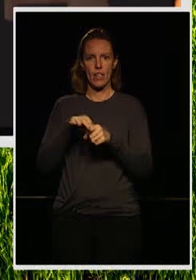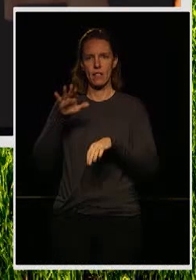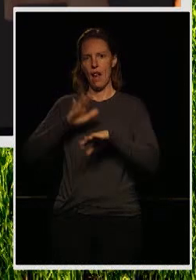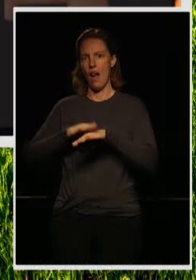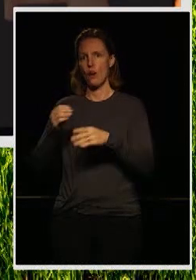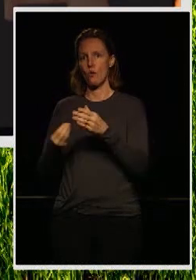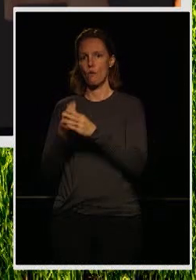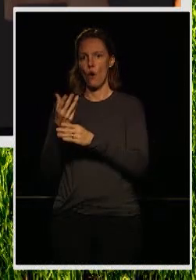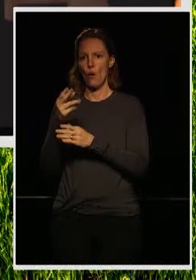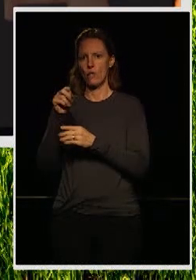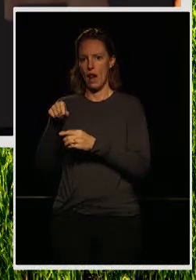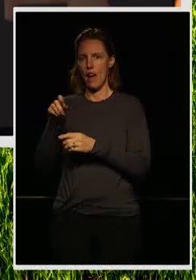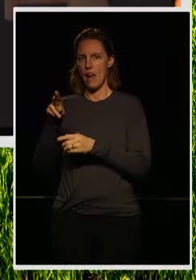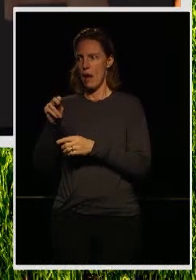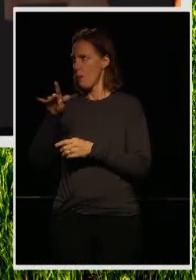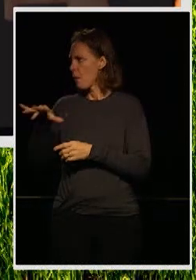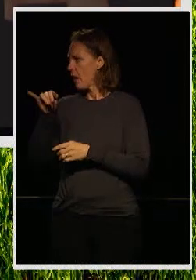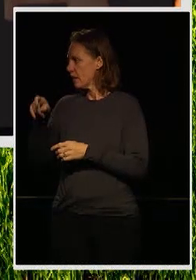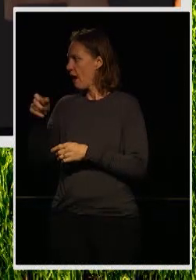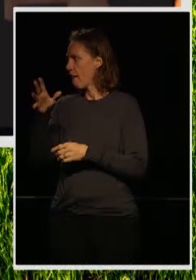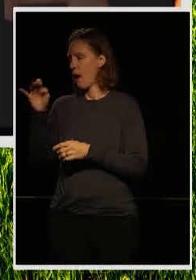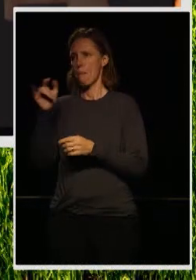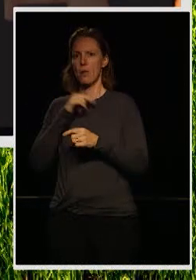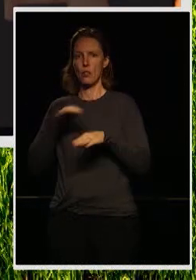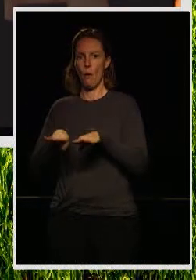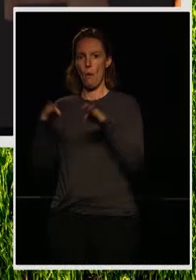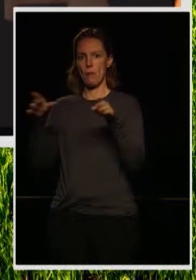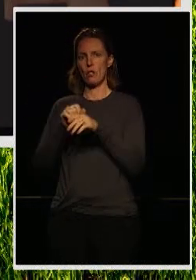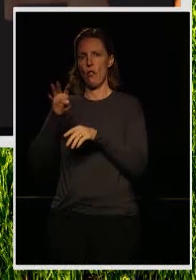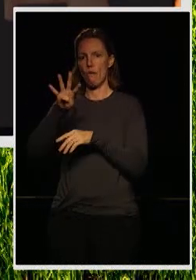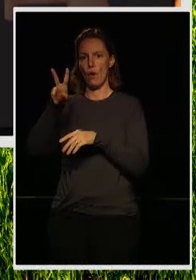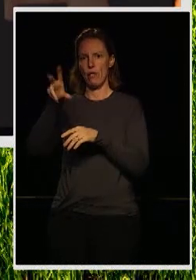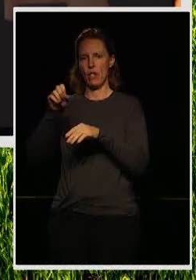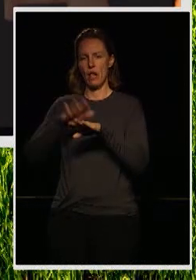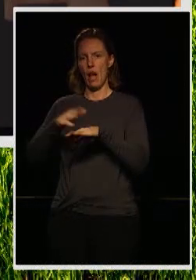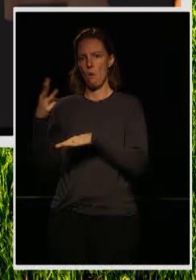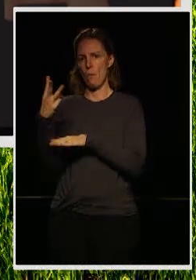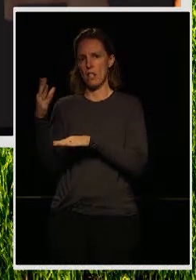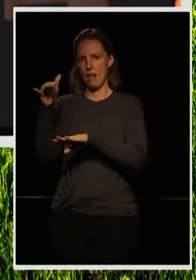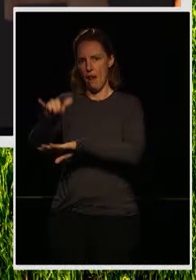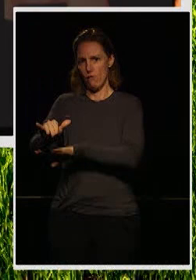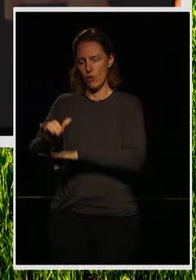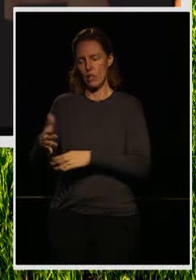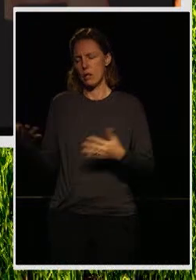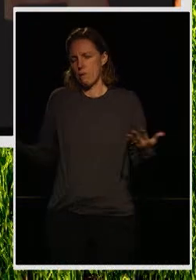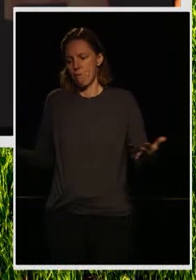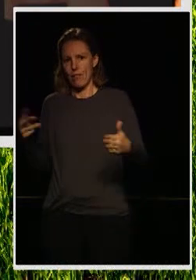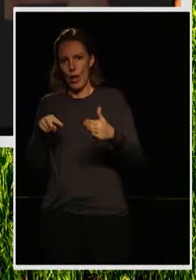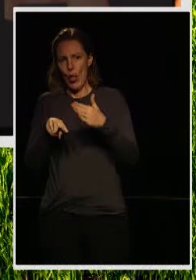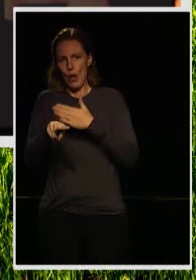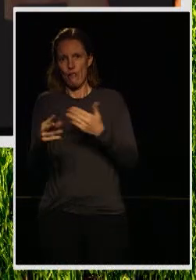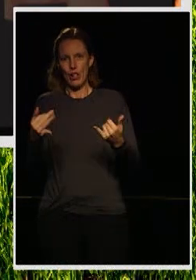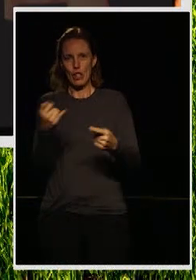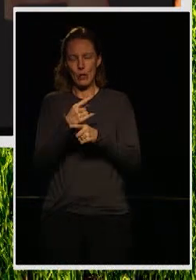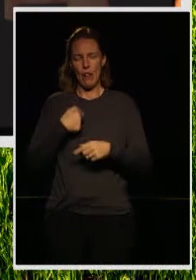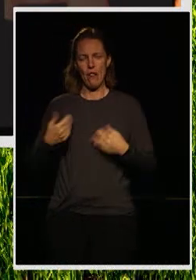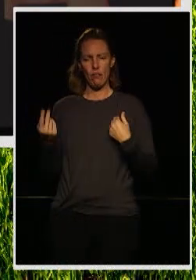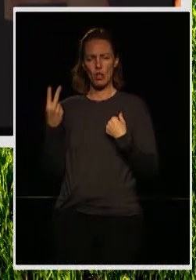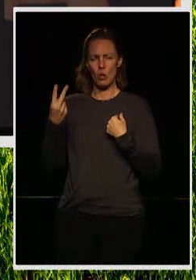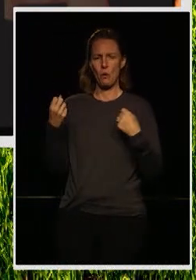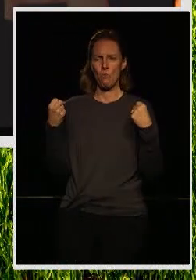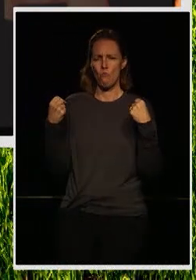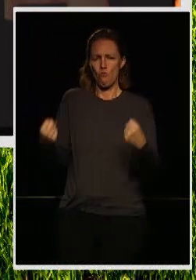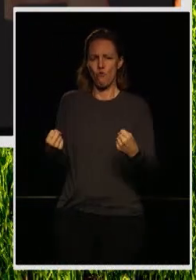until 4:30 Wednesday afternoon. So what do you have to look forward to today? We have two strong,